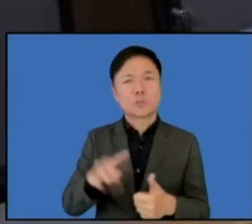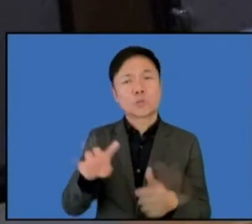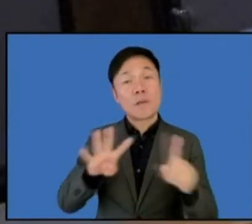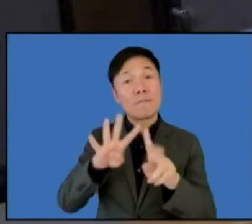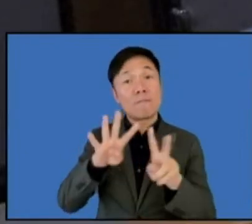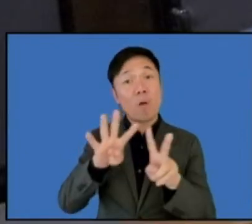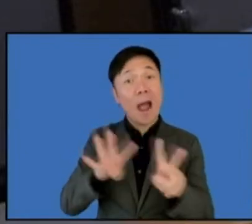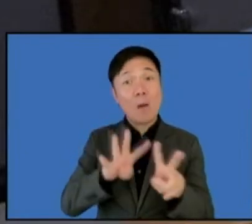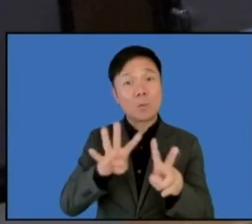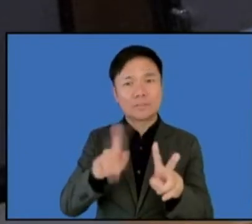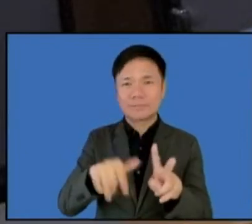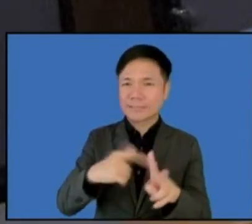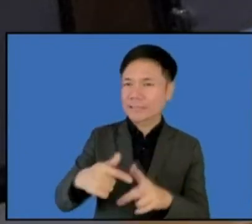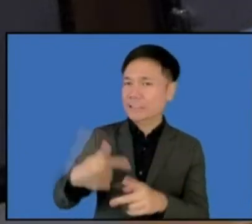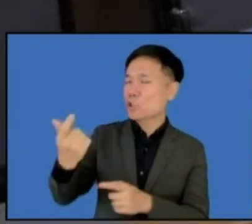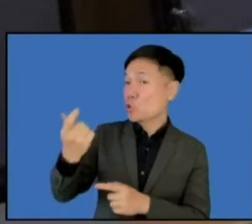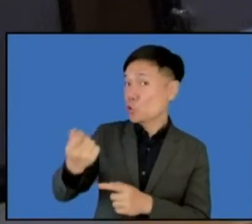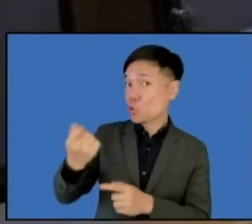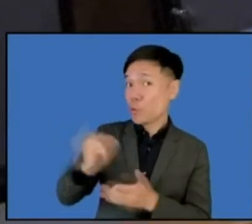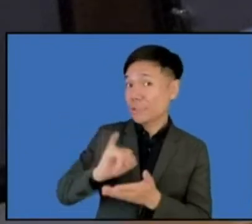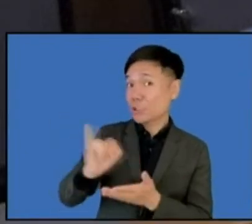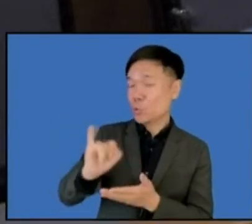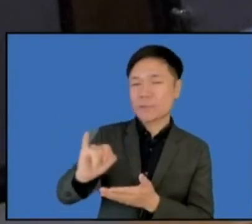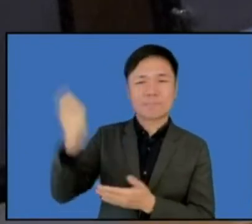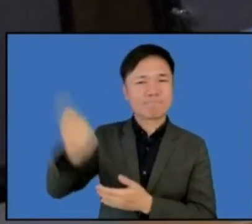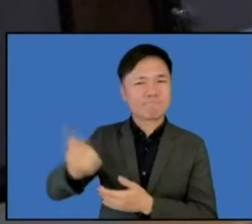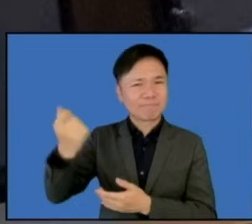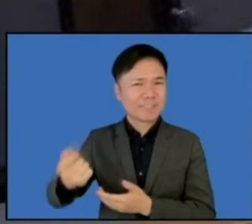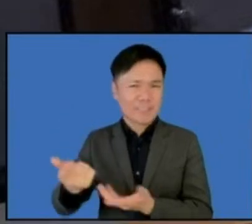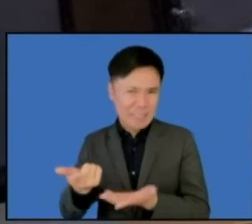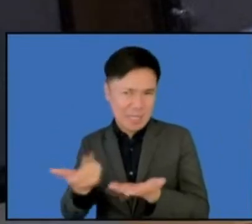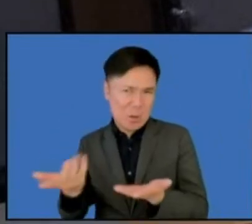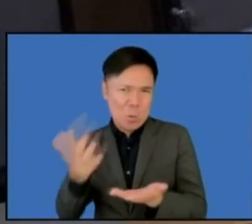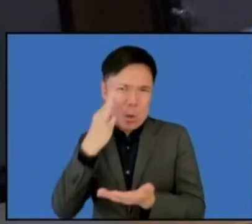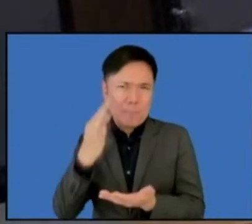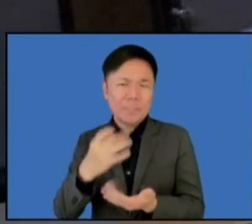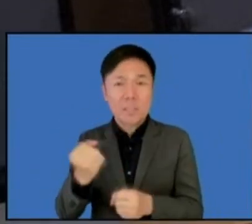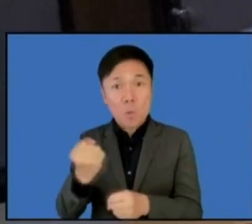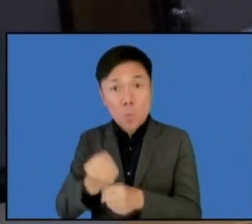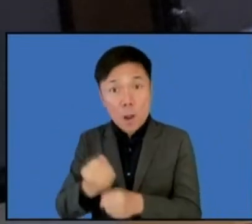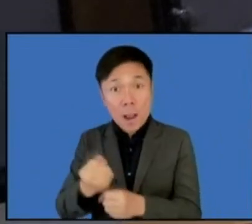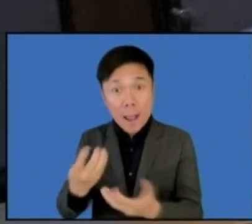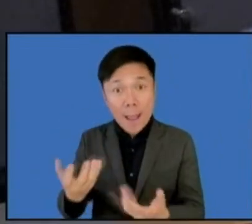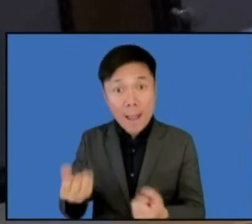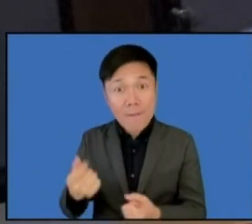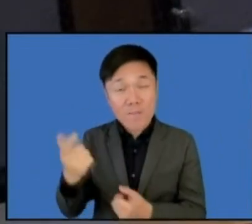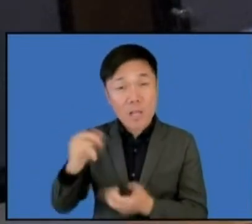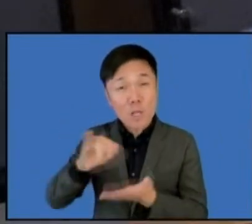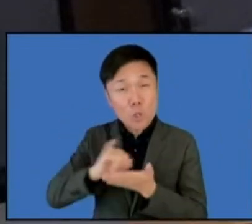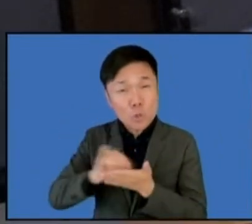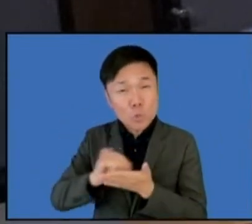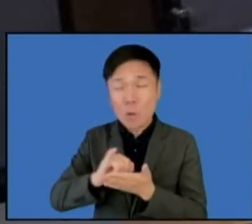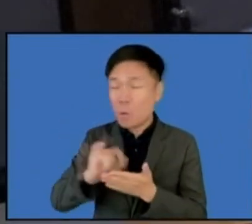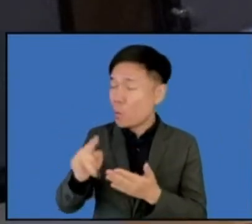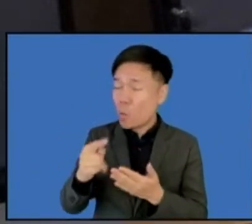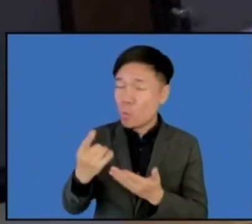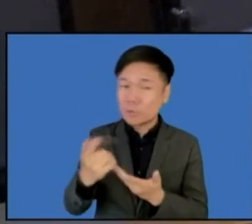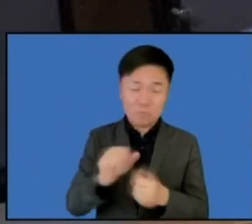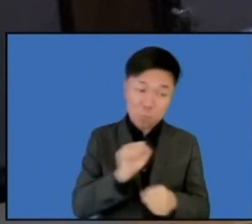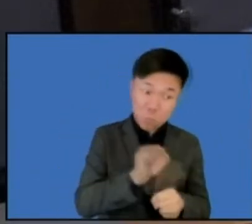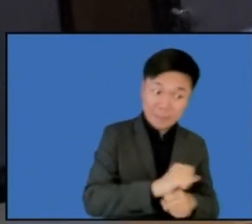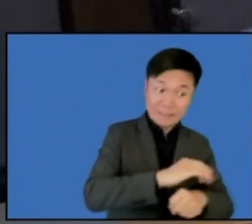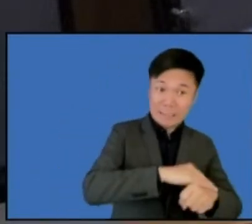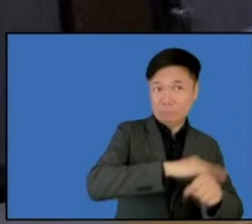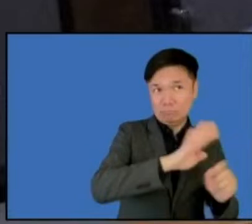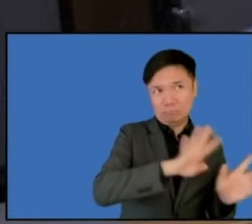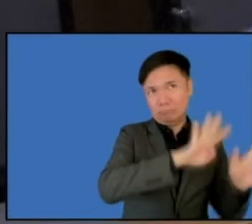workers are deprived of this facility as employers provide the workers with the insurance that covers the working hours only.